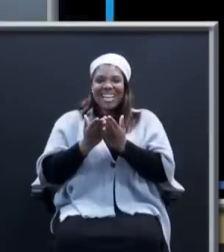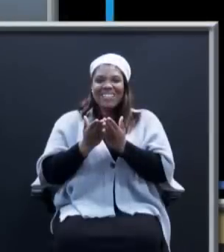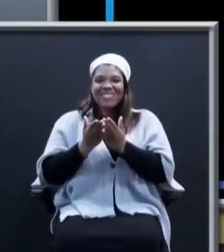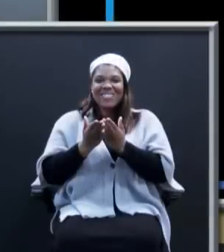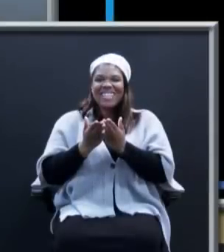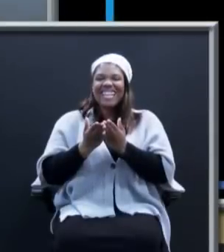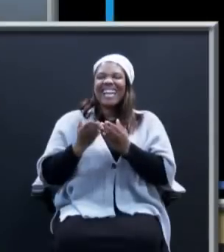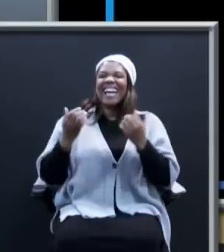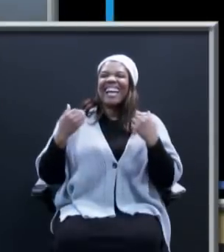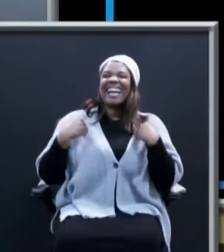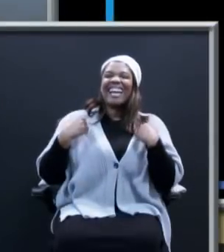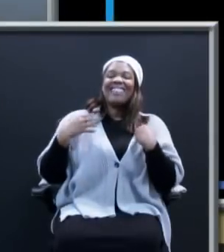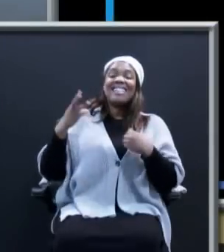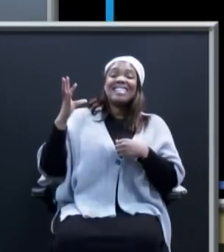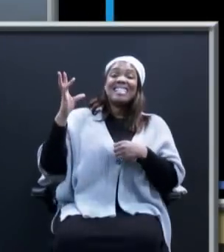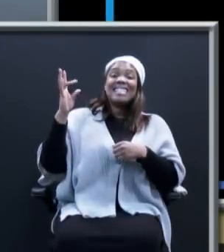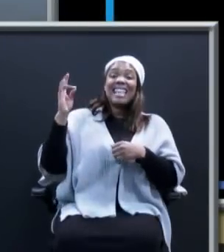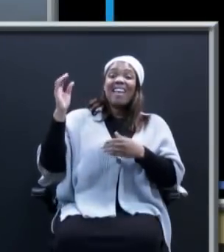today.